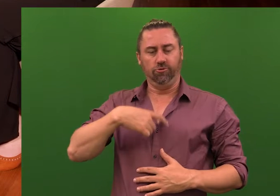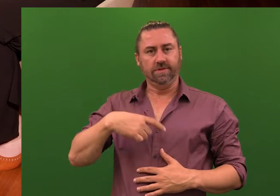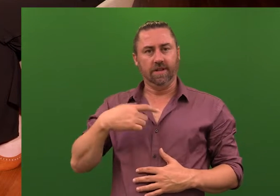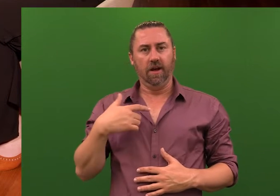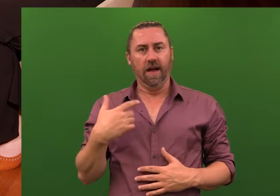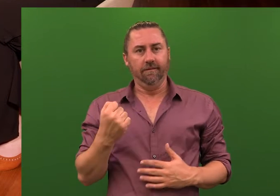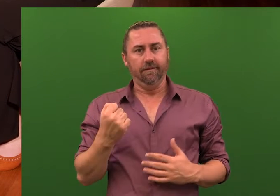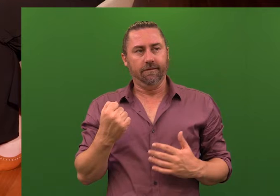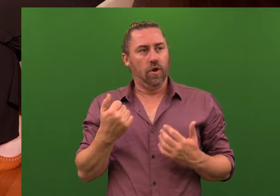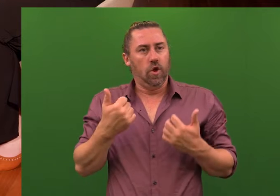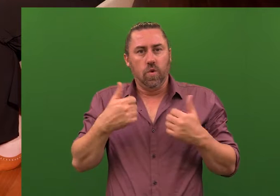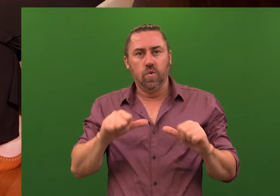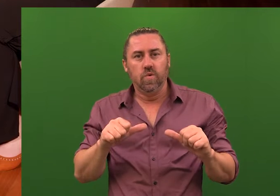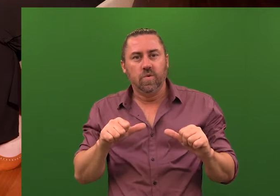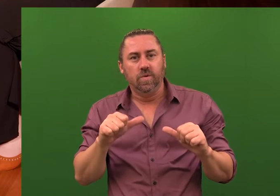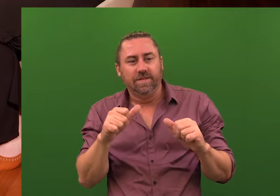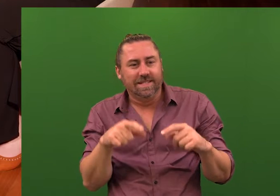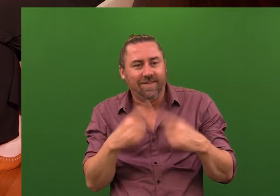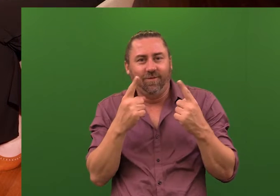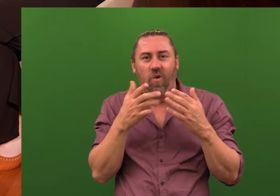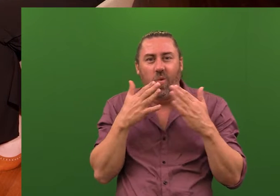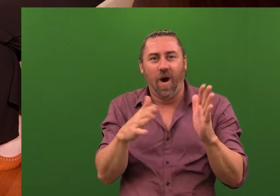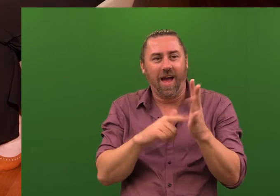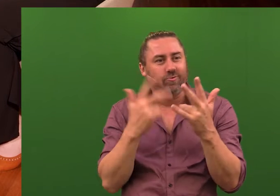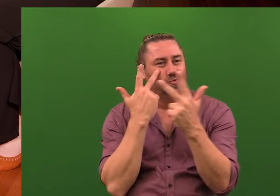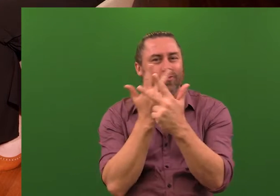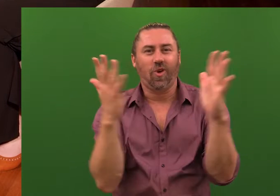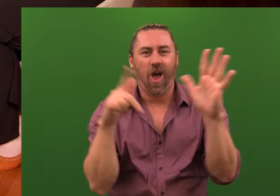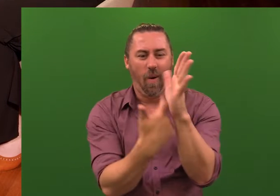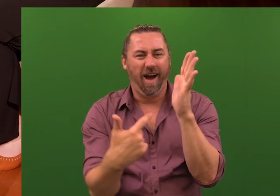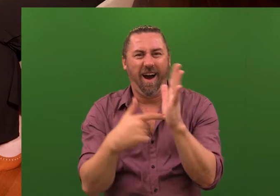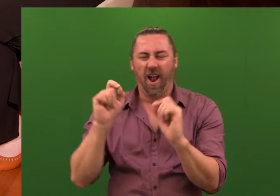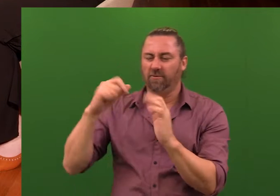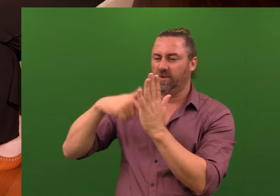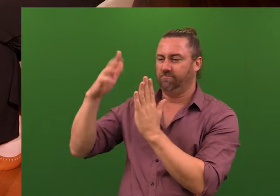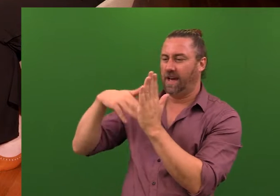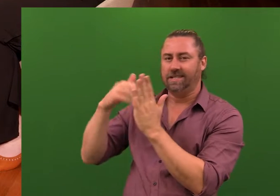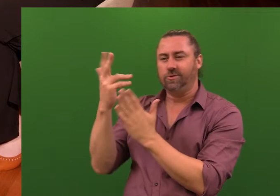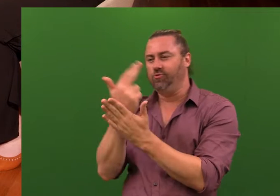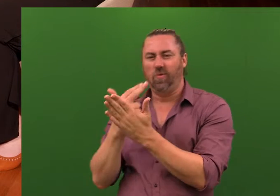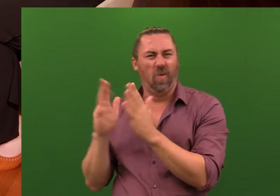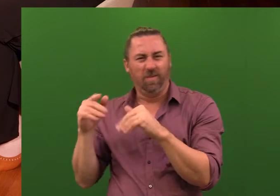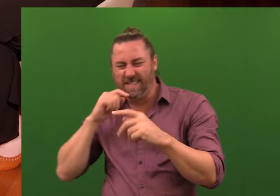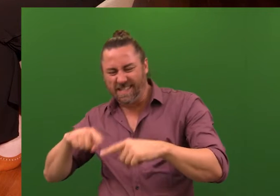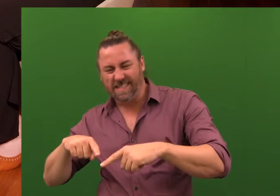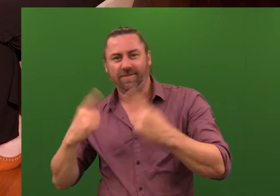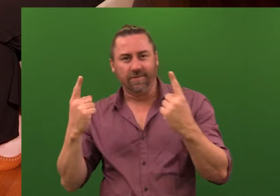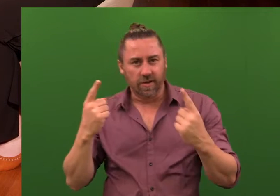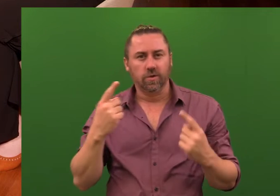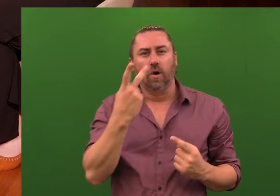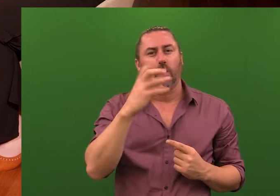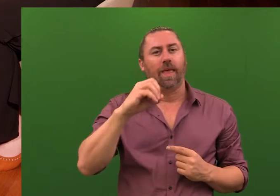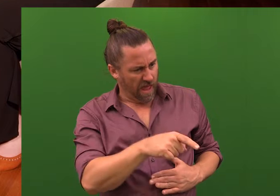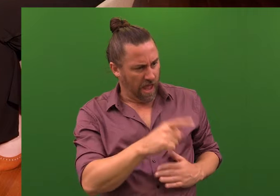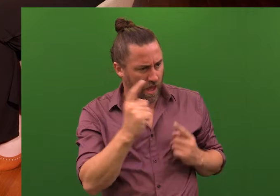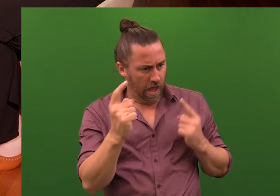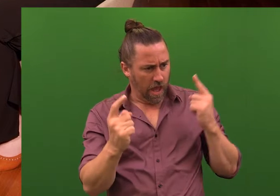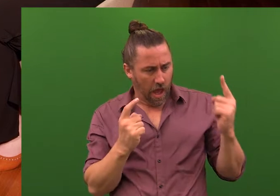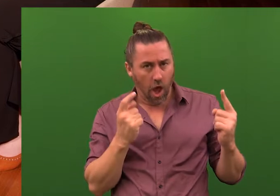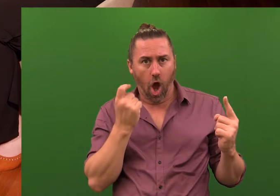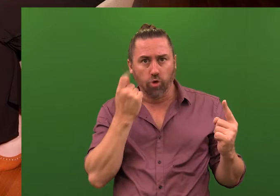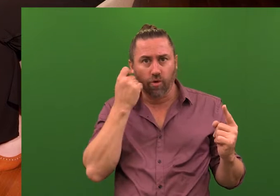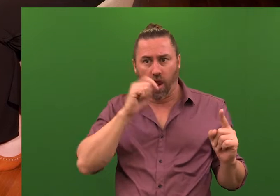which is a particularly evocative installation. It comprises of hundreds of skulls cast in